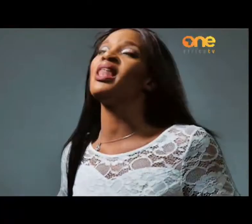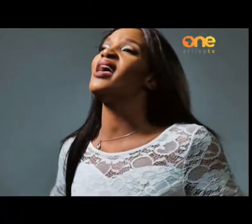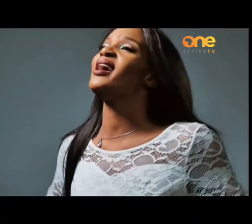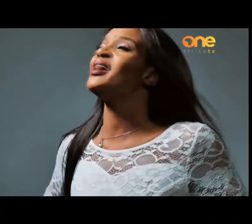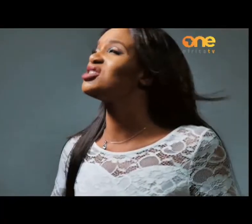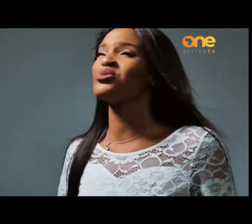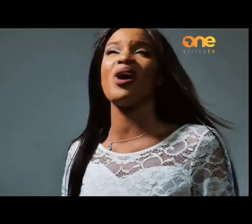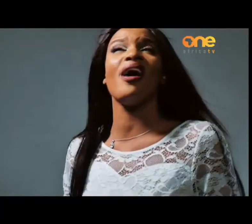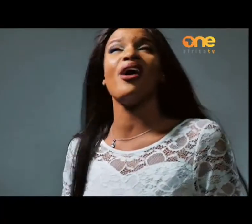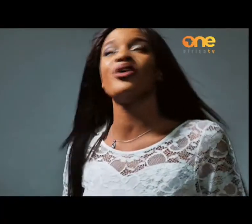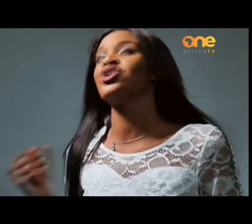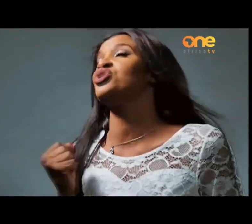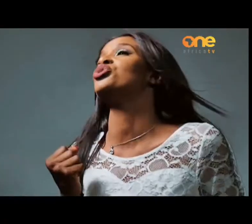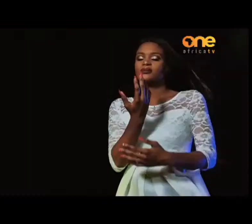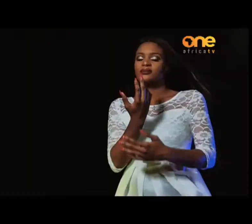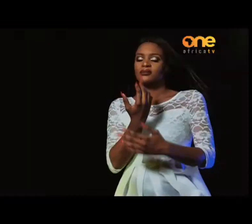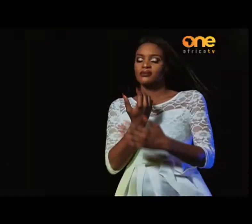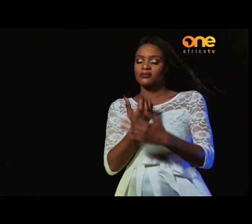the place